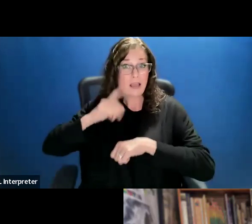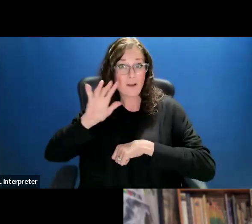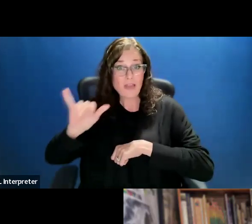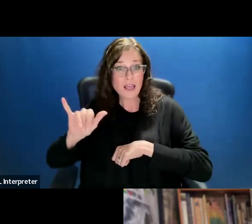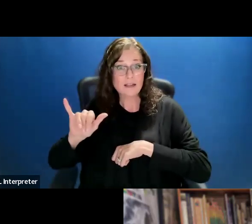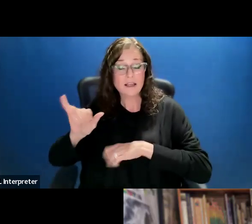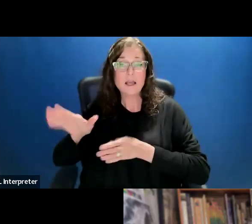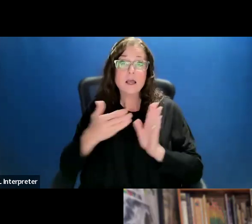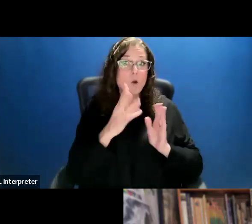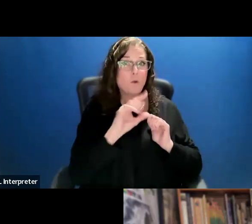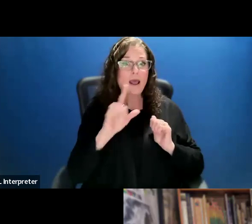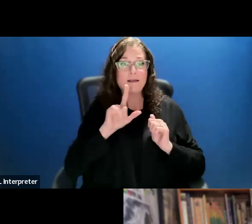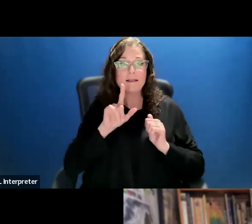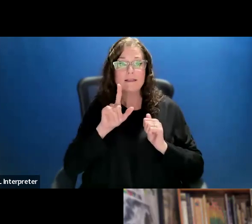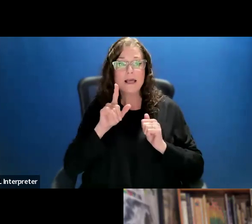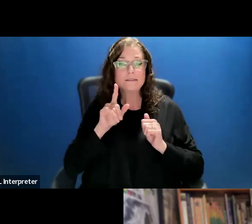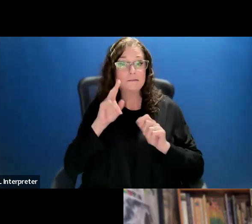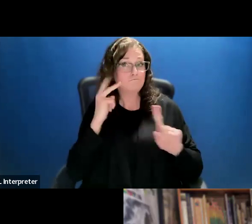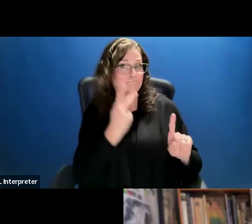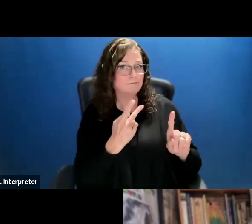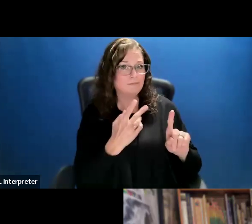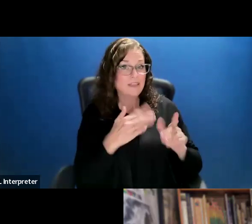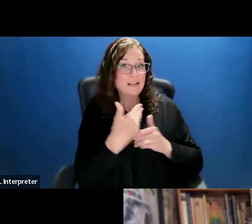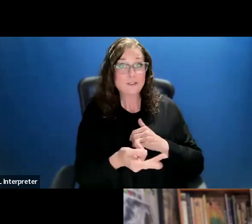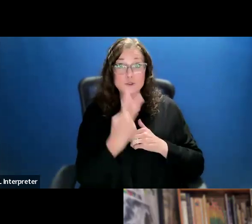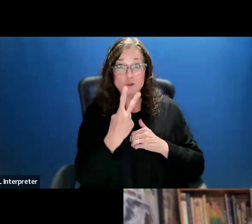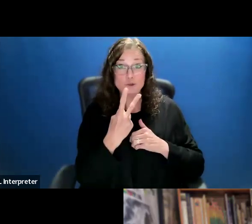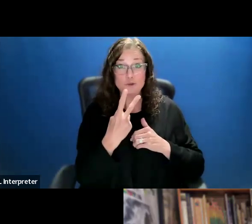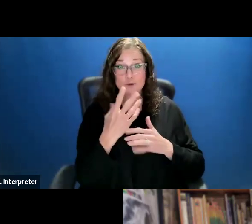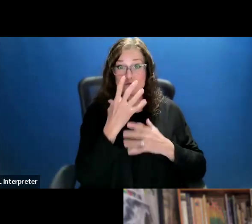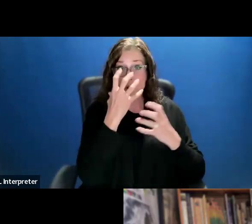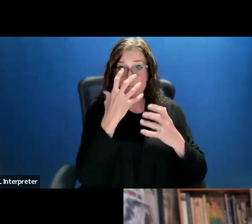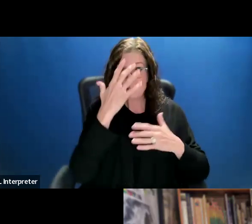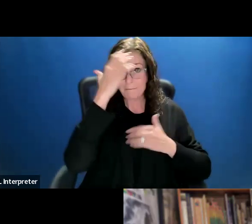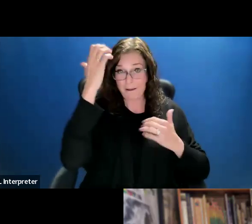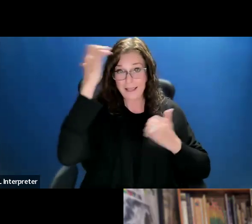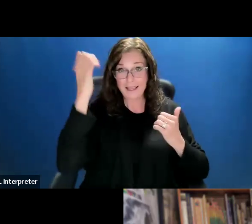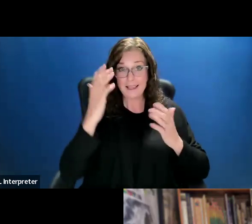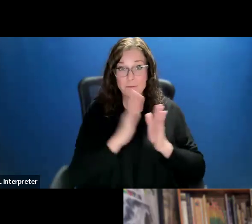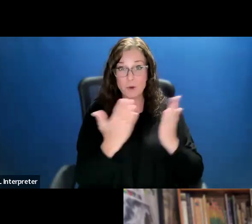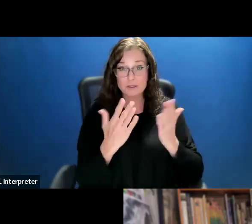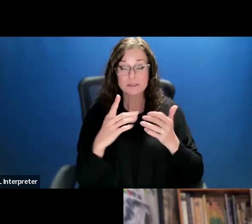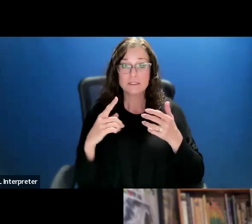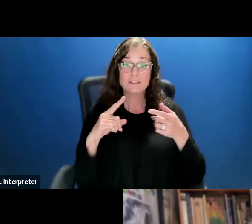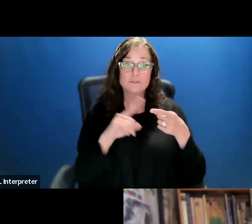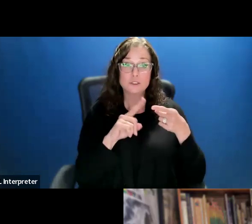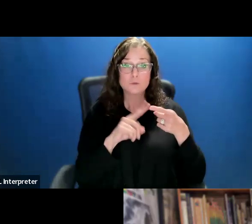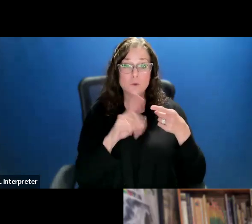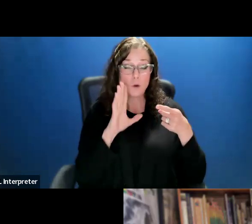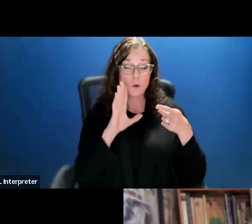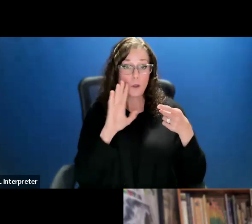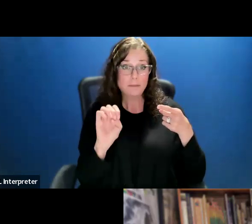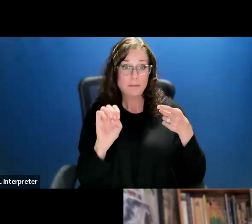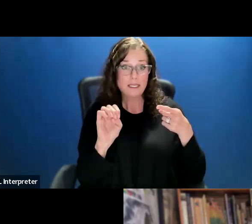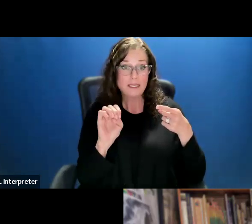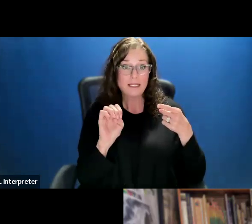well, let's sneak peek the next two Grumpy Monkey books. The first one is going to be